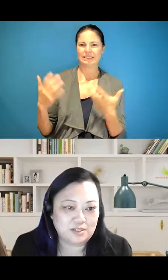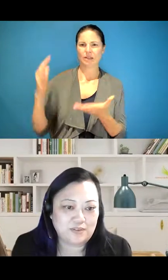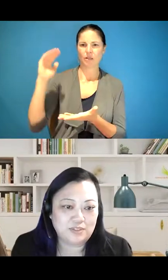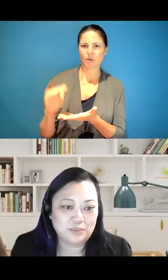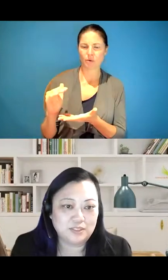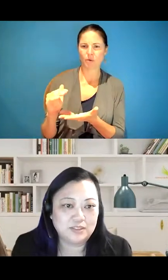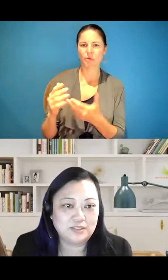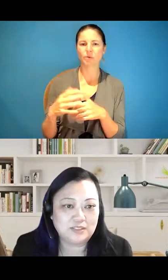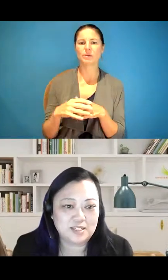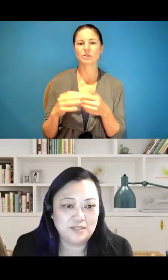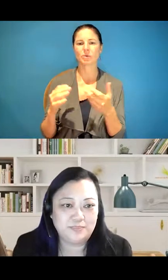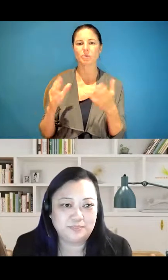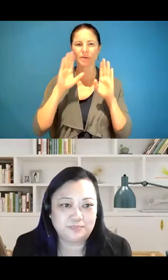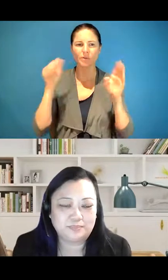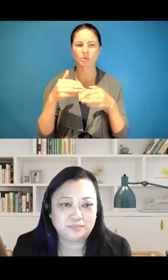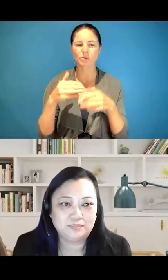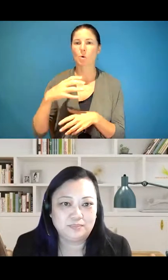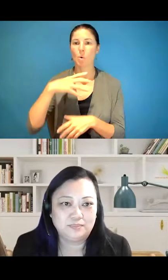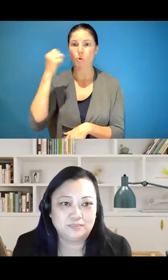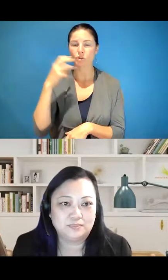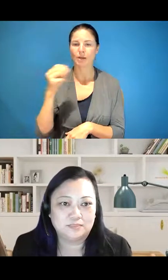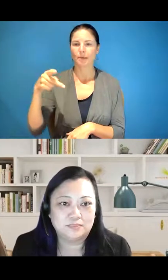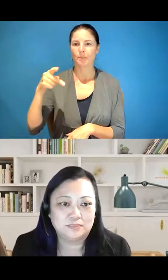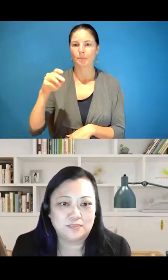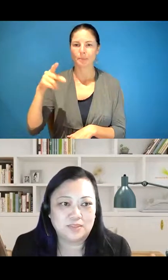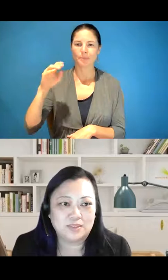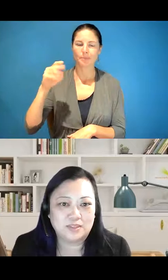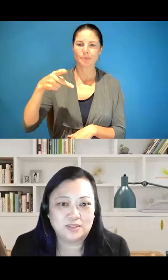adults 65 and older. Next slide.